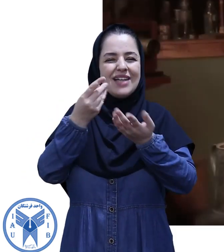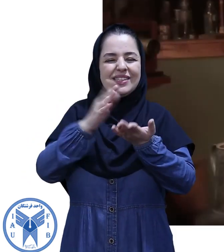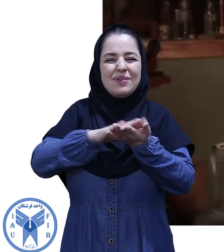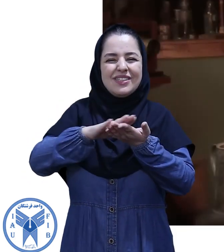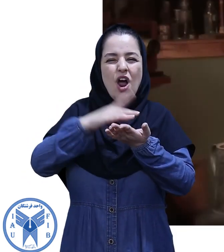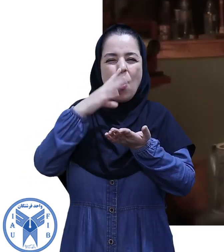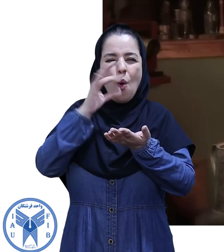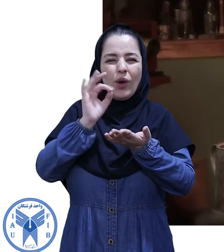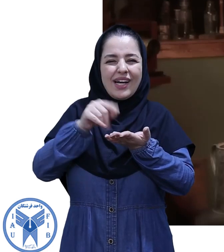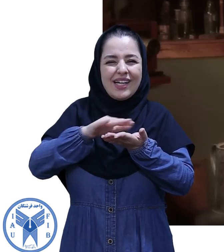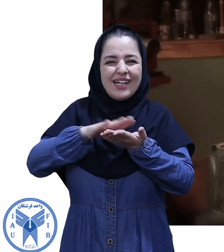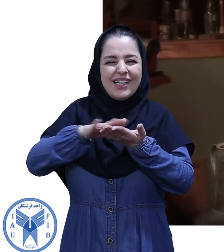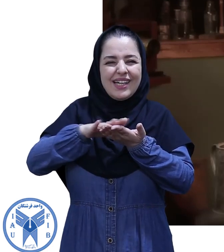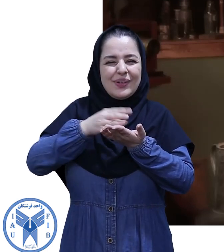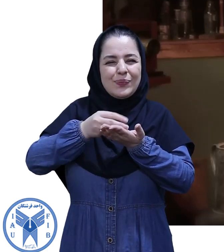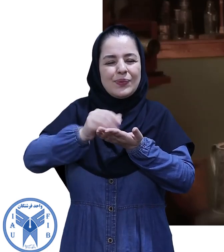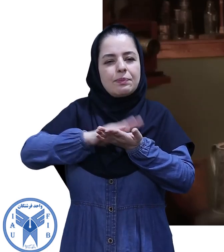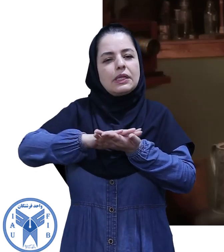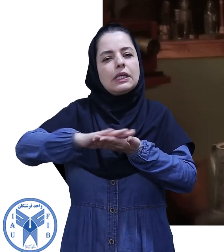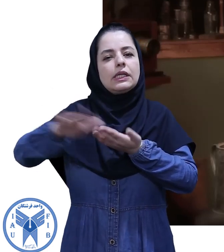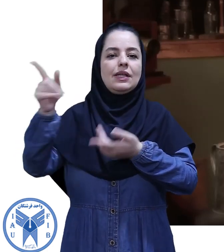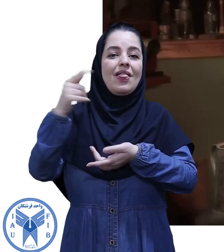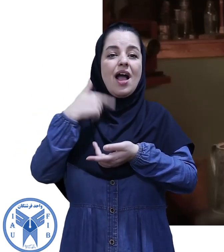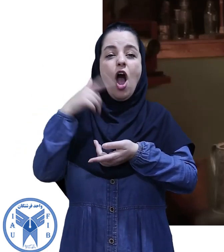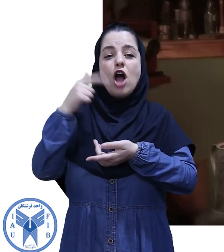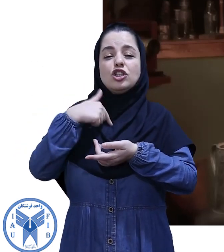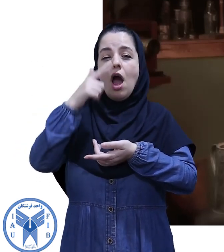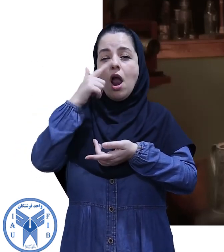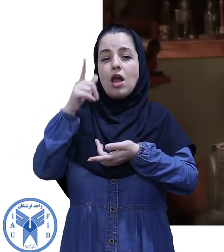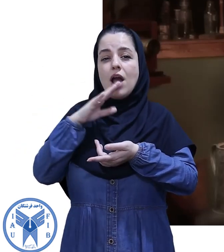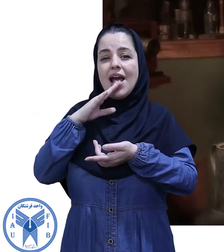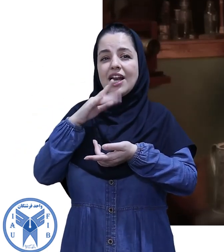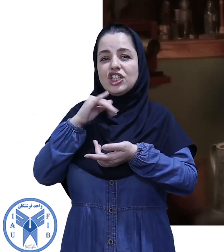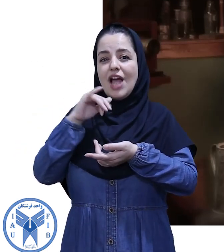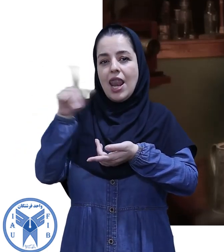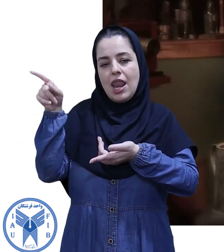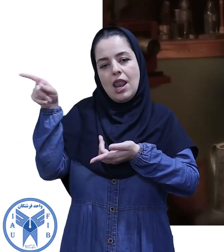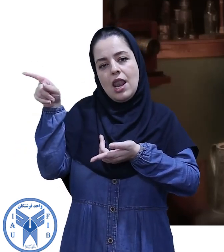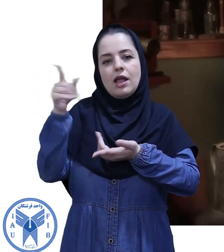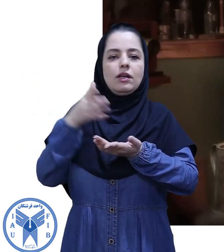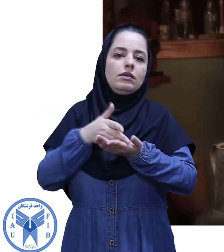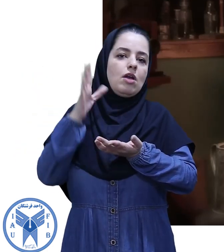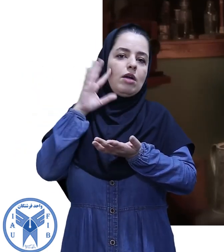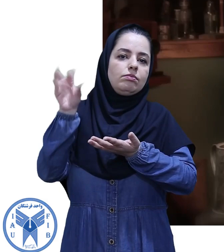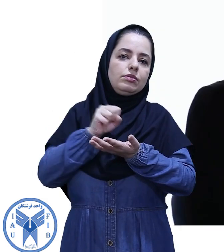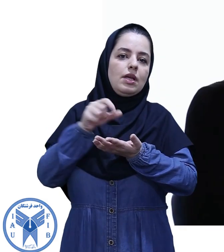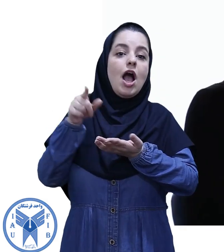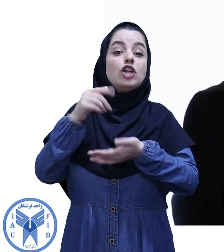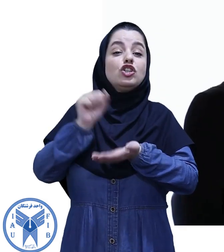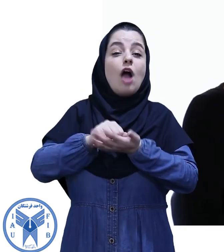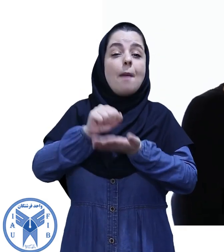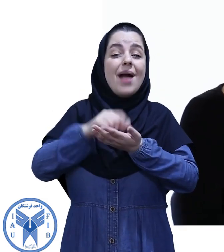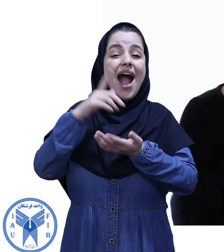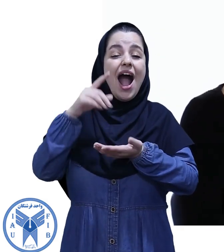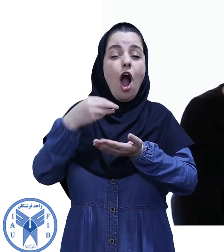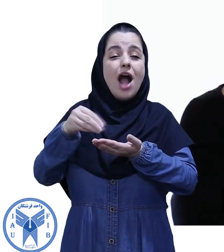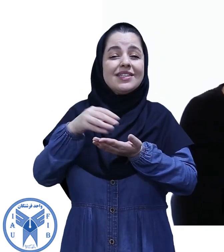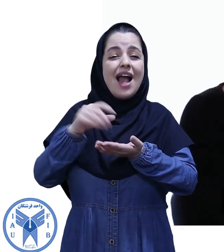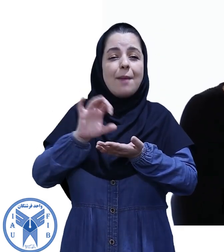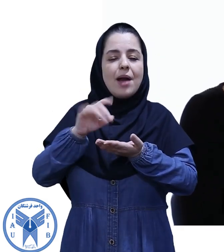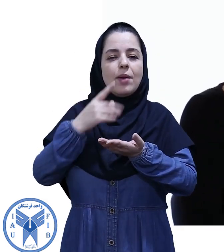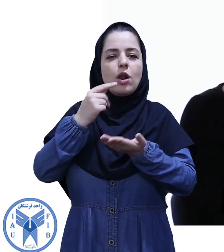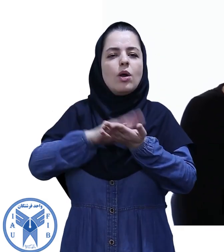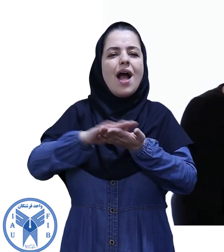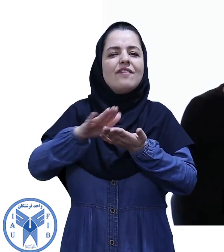potential of removing silver halide is discovered by Sir John Herschel. Salted paper